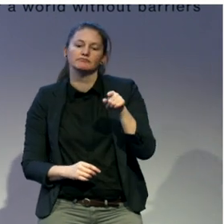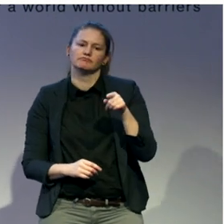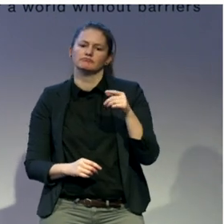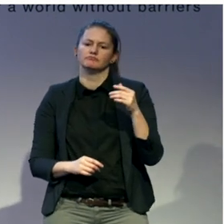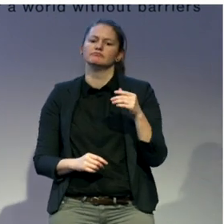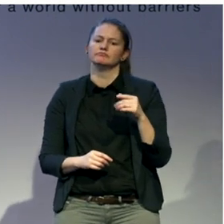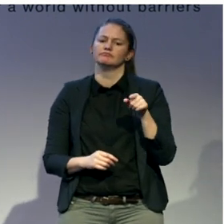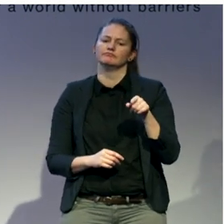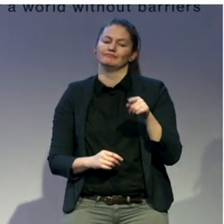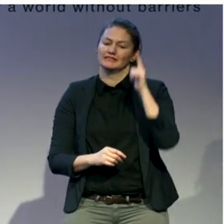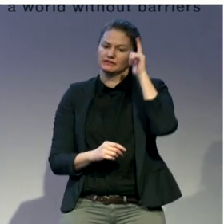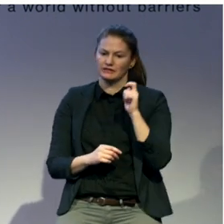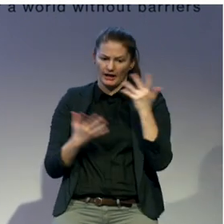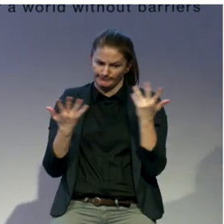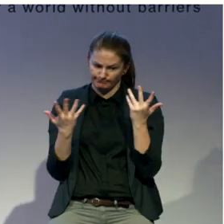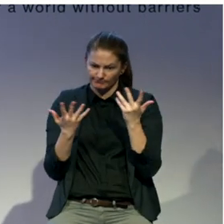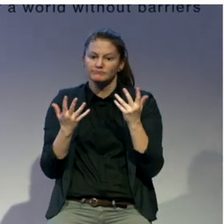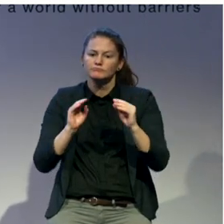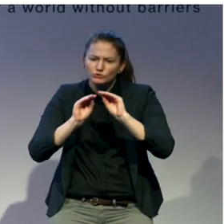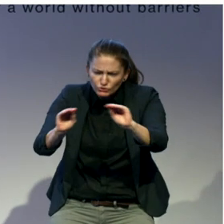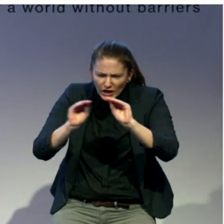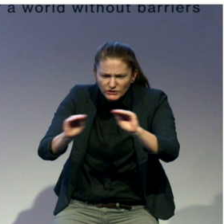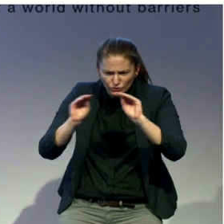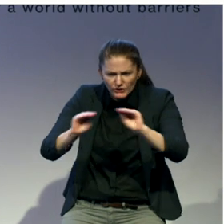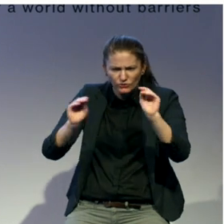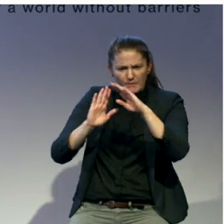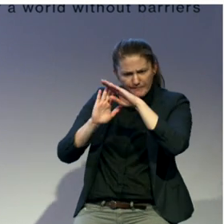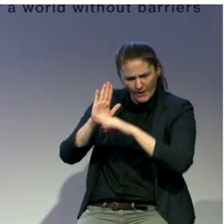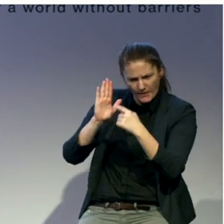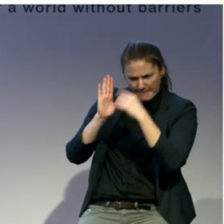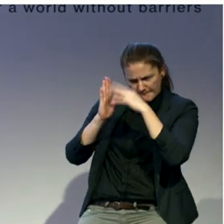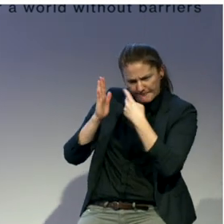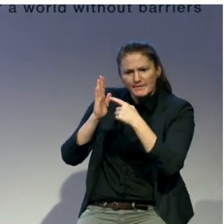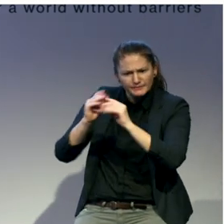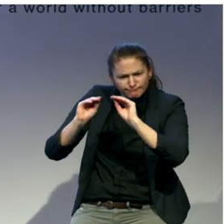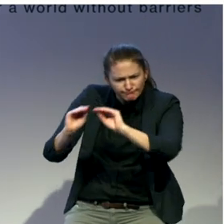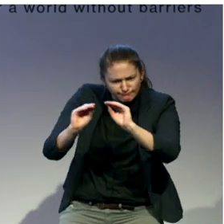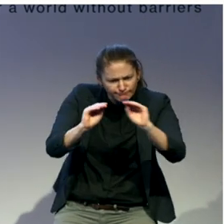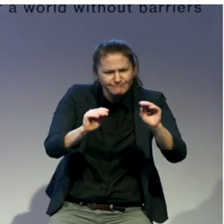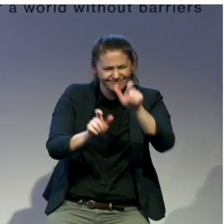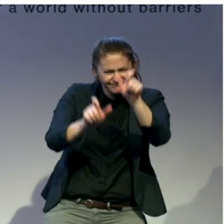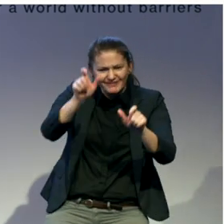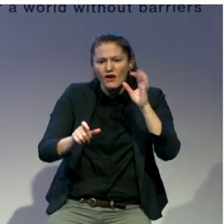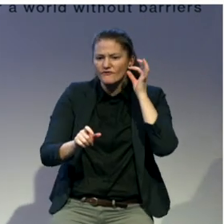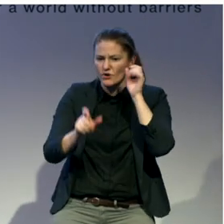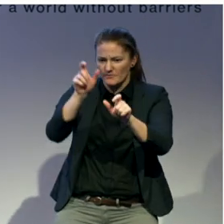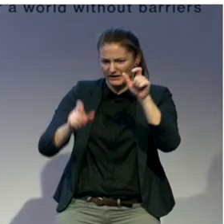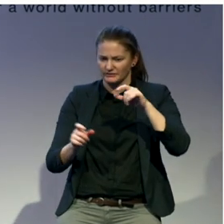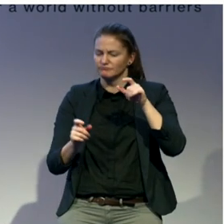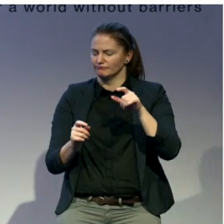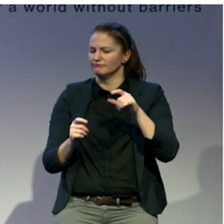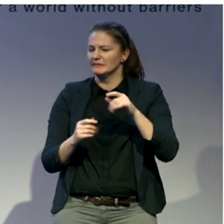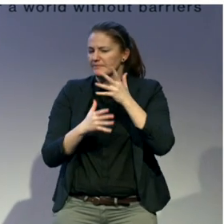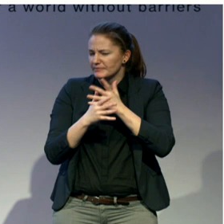health to build different support system. During the past 4 years, this idea became reality.